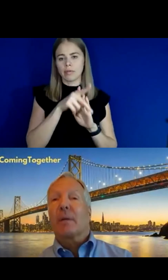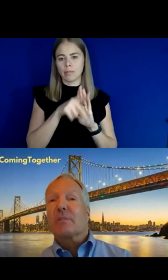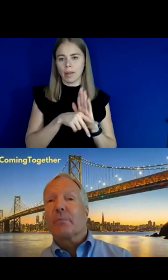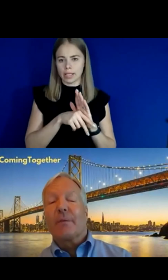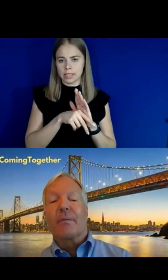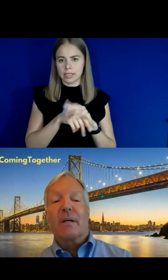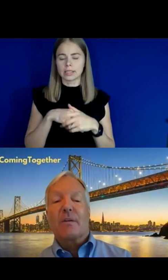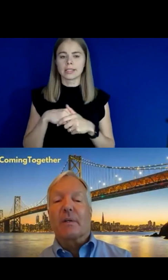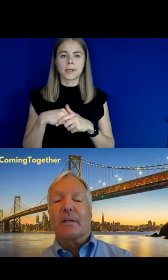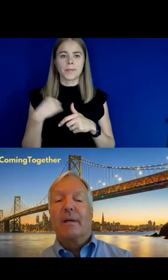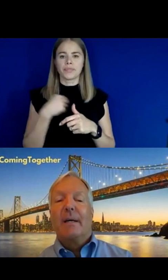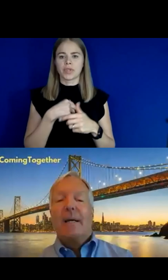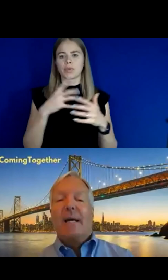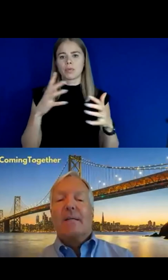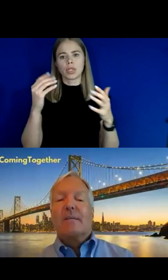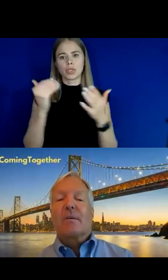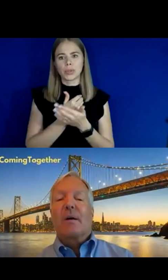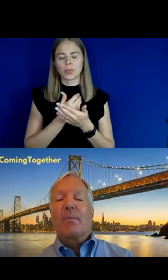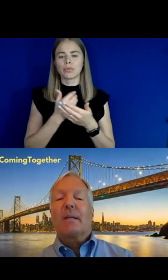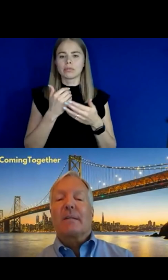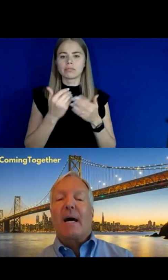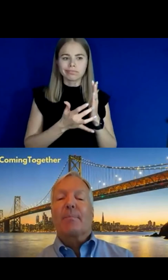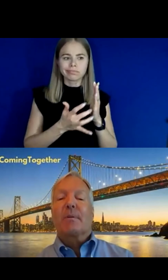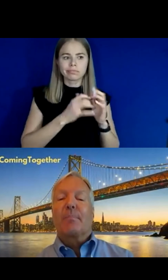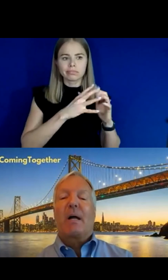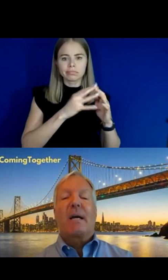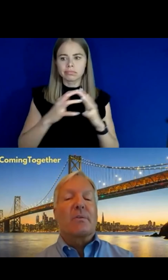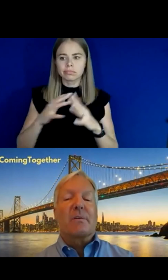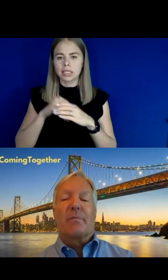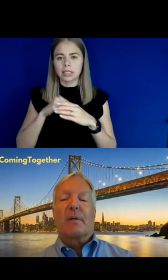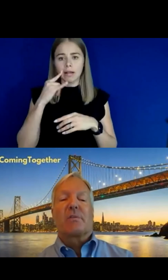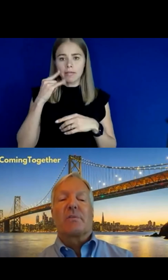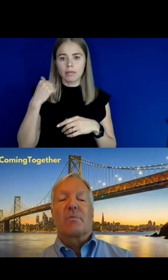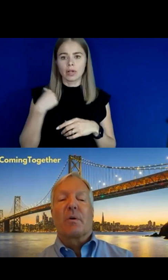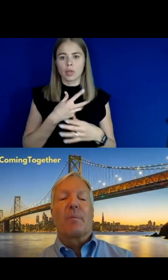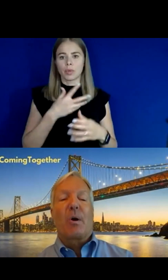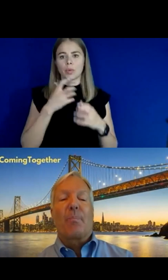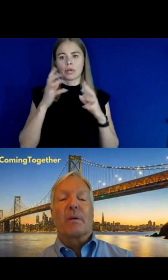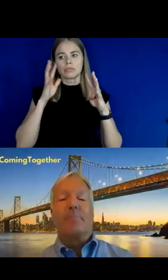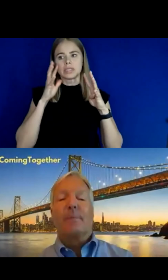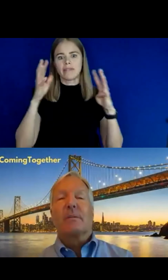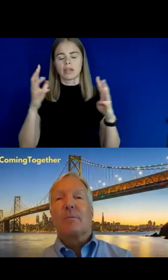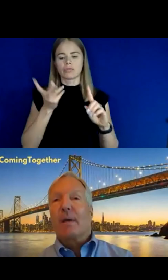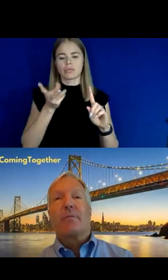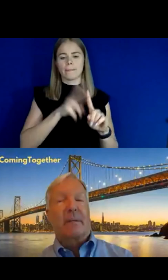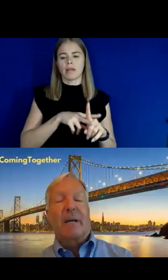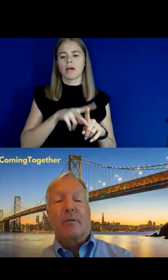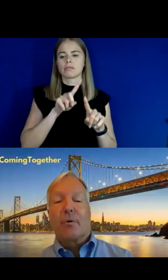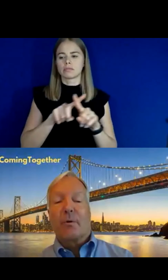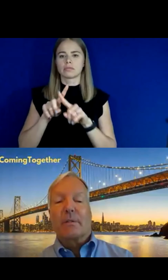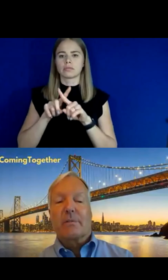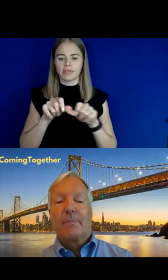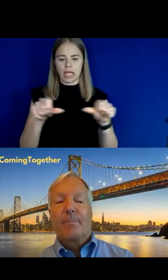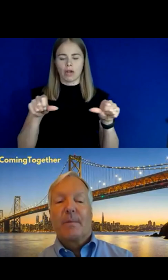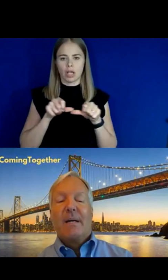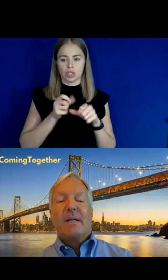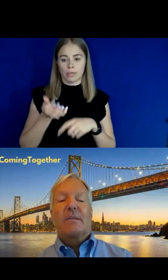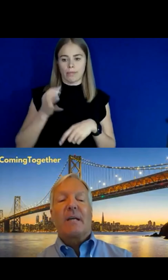taking place around the country so that we can adapt and apply those innovations where appropriate to benefit